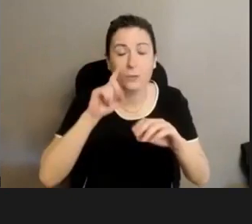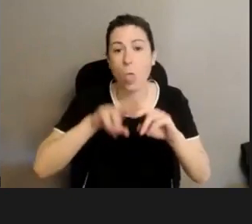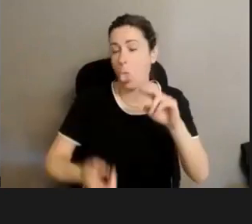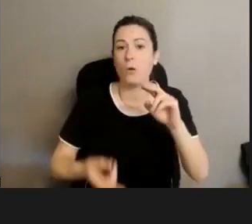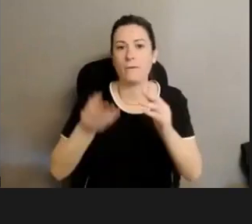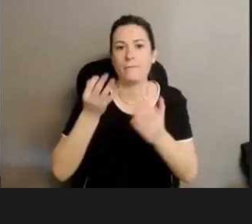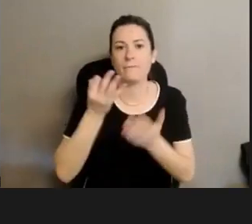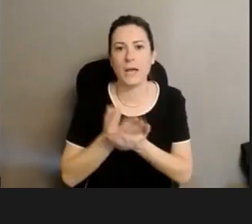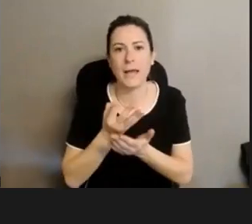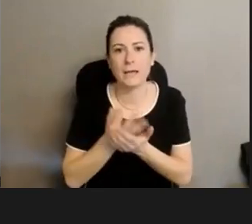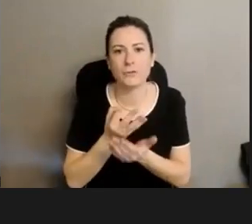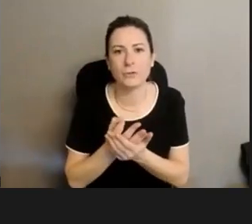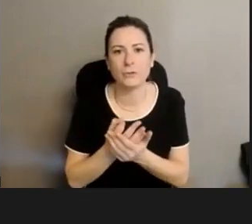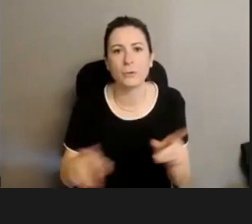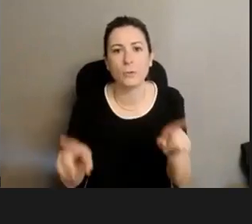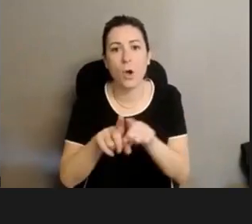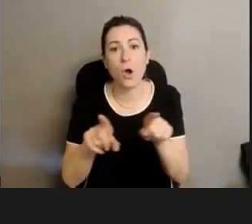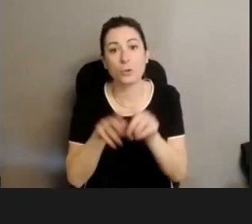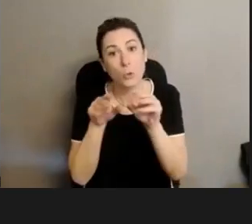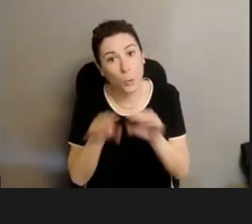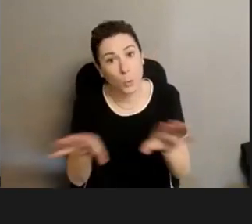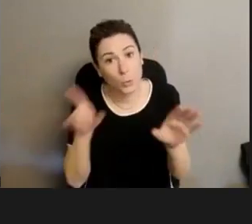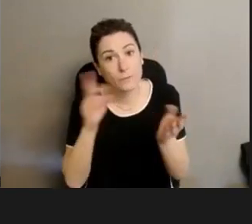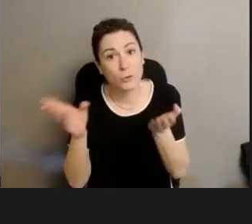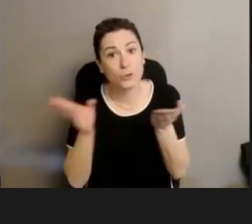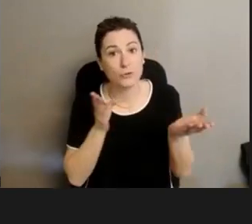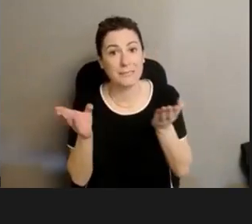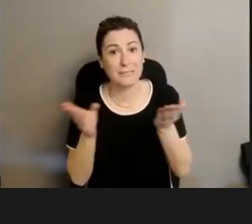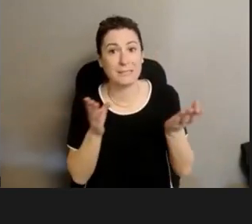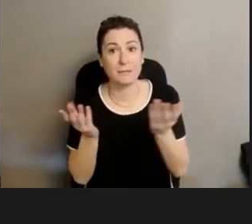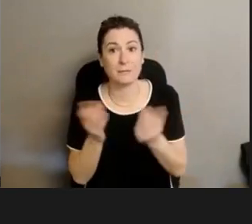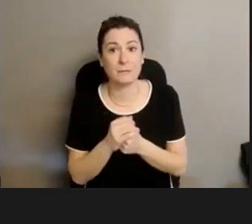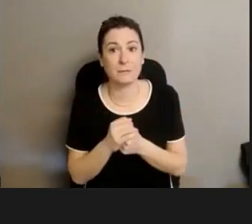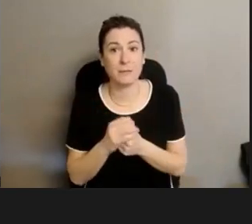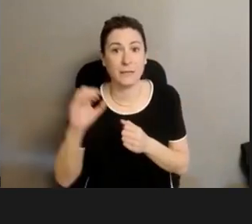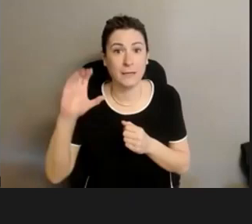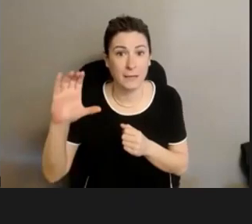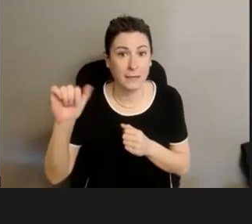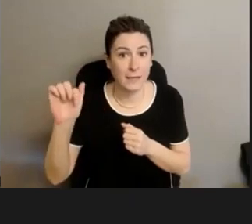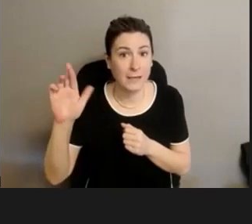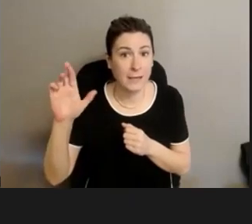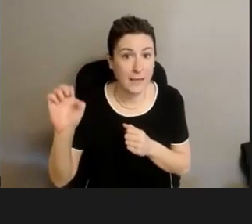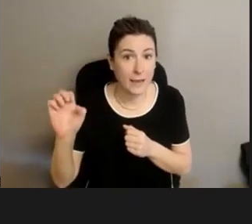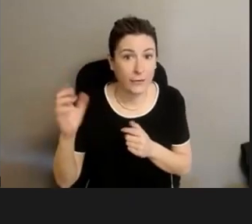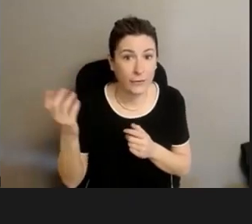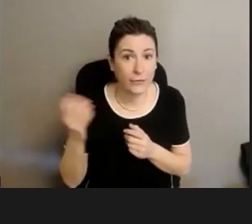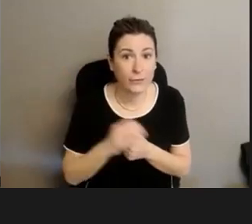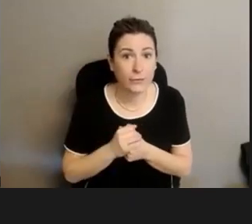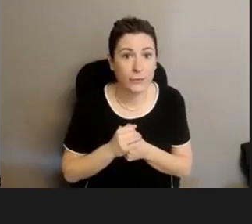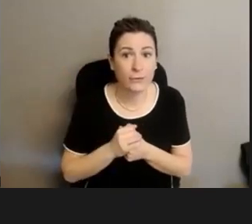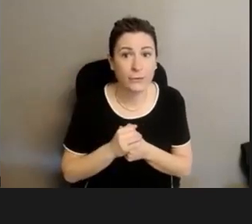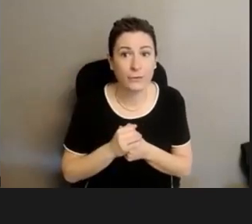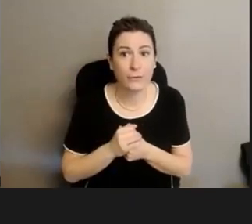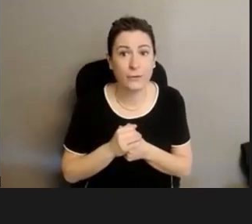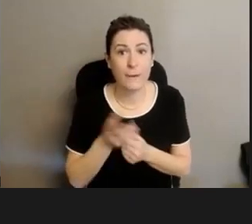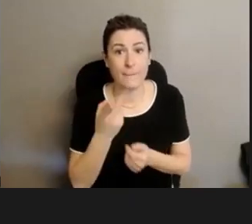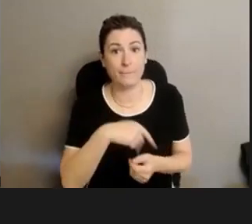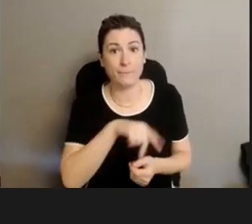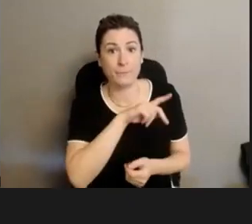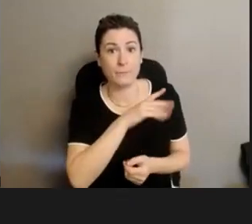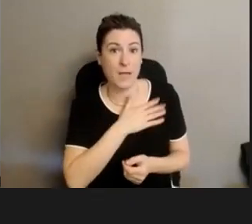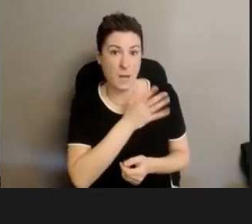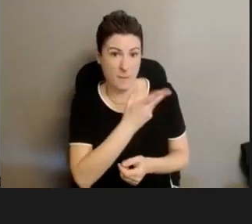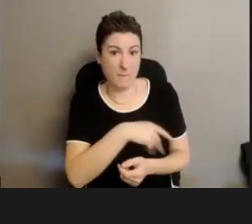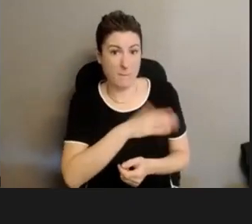very important services like care. I can speak from a, you know, a personal standpoint that my husband and I are